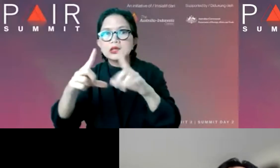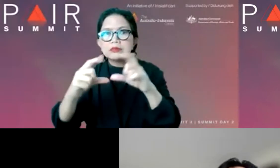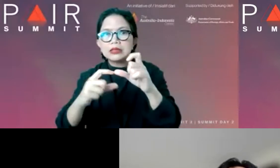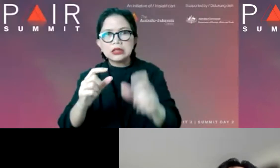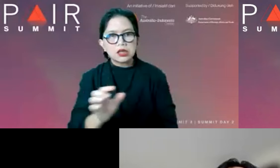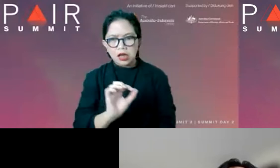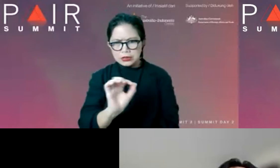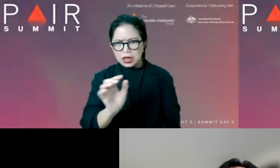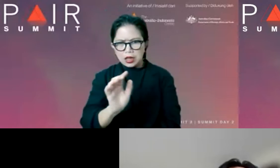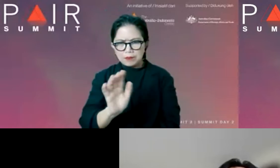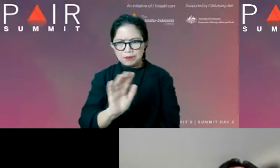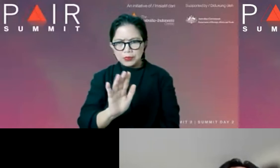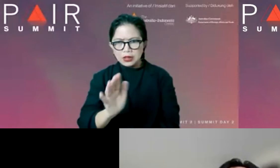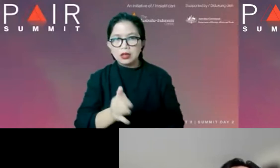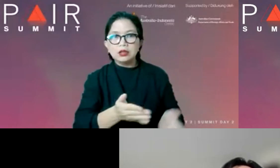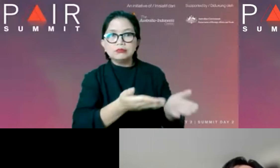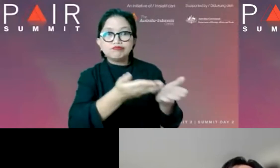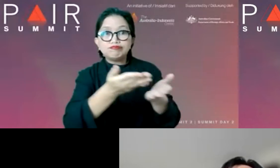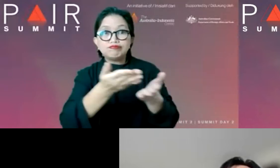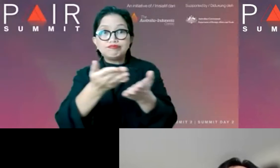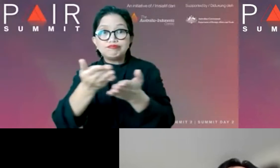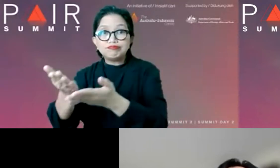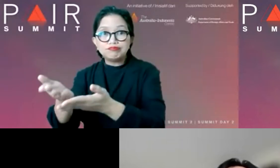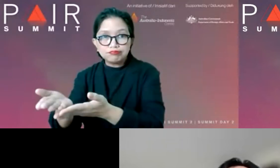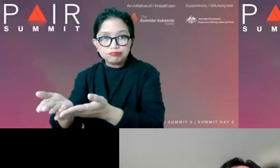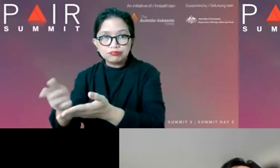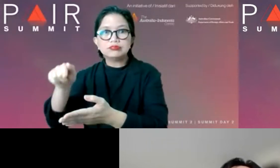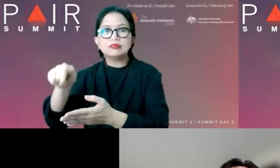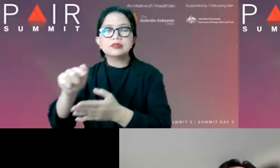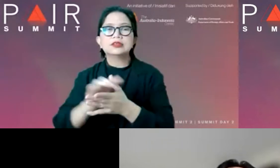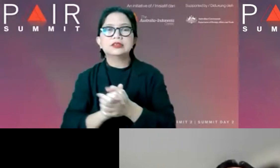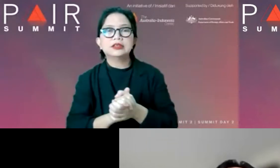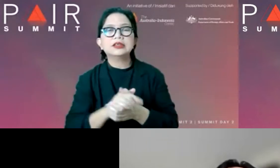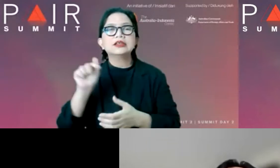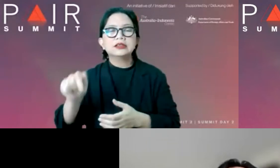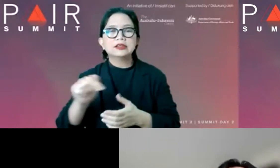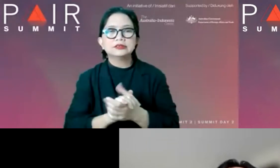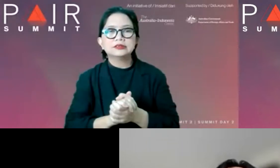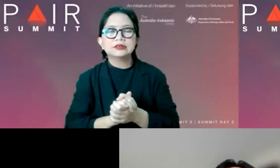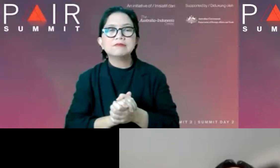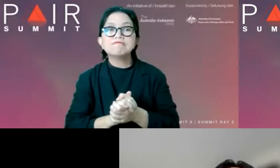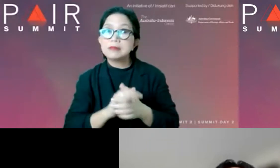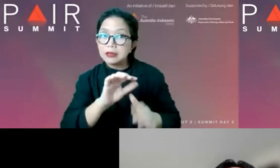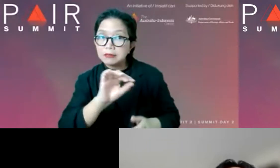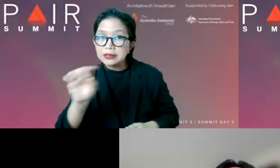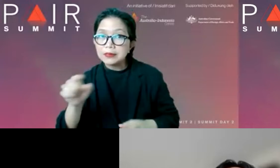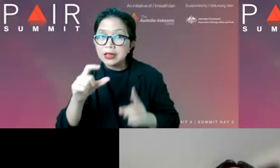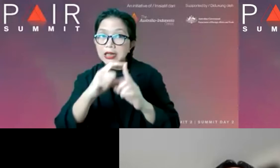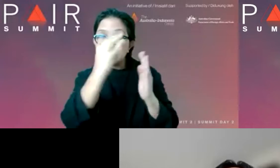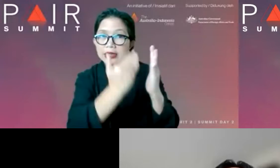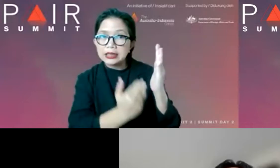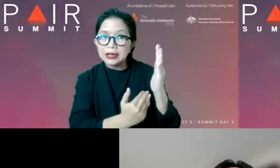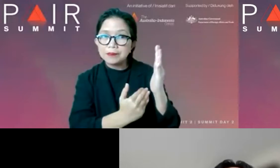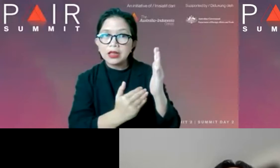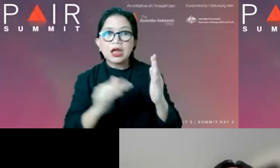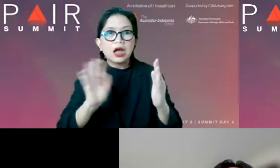MDR or multi-drug resistant TB to be treated in the hospital, data usually are not connected. So last